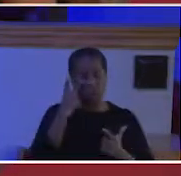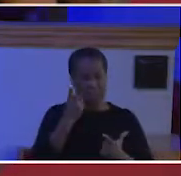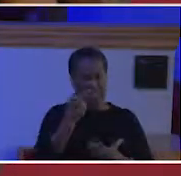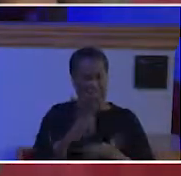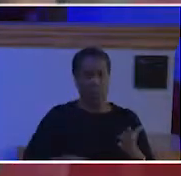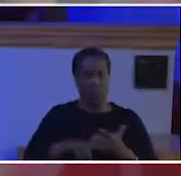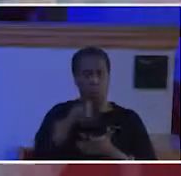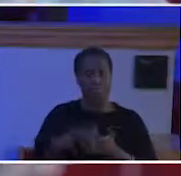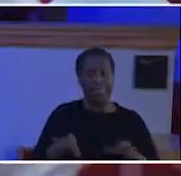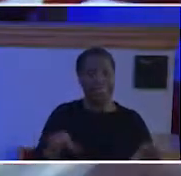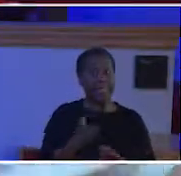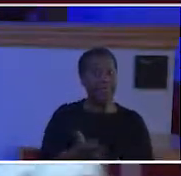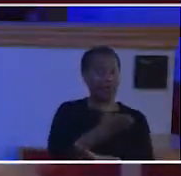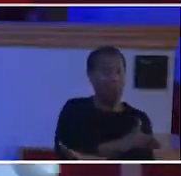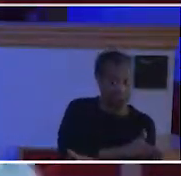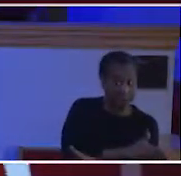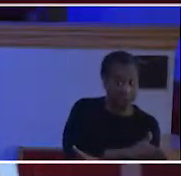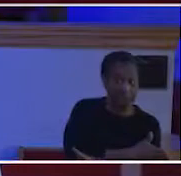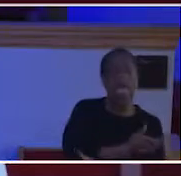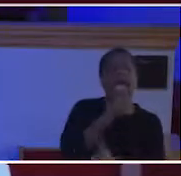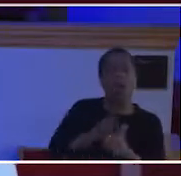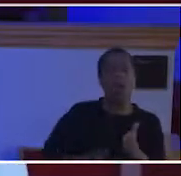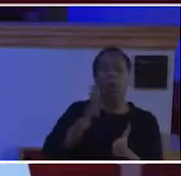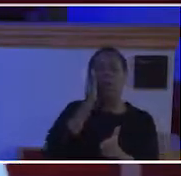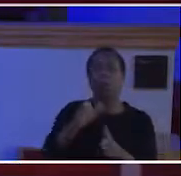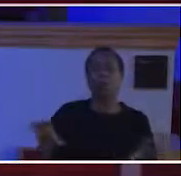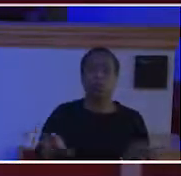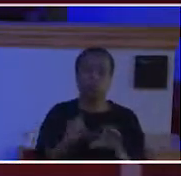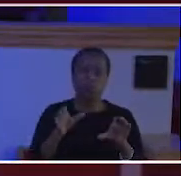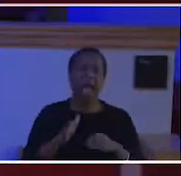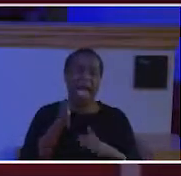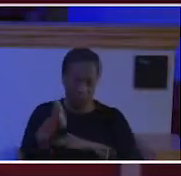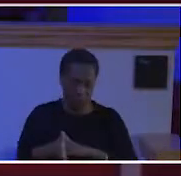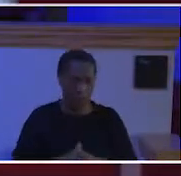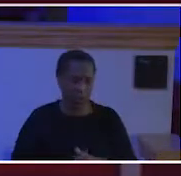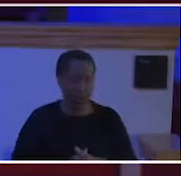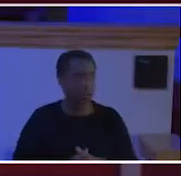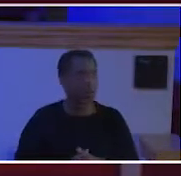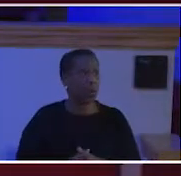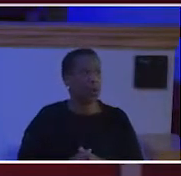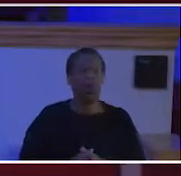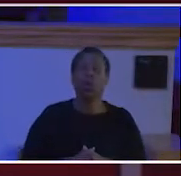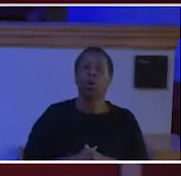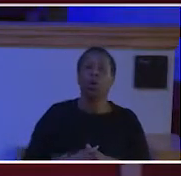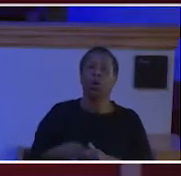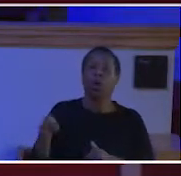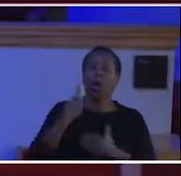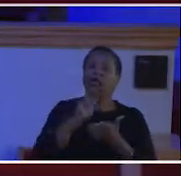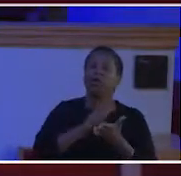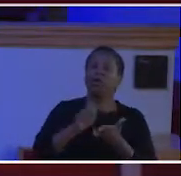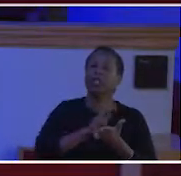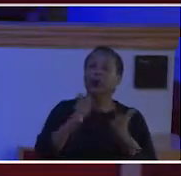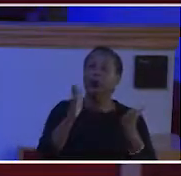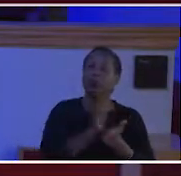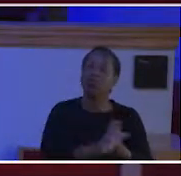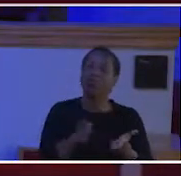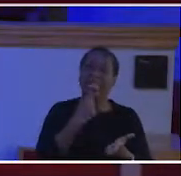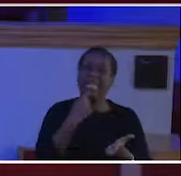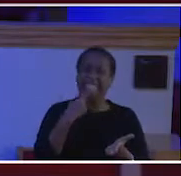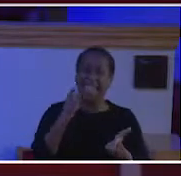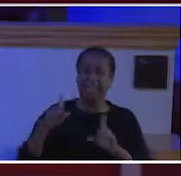did before and what you are after. No wonder the songwriter said,